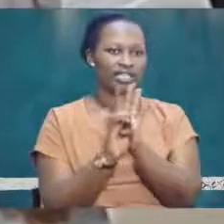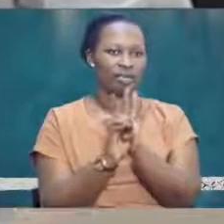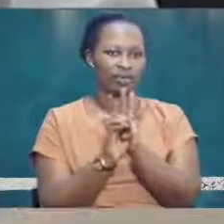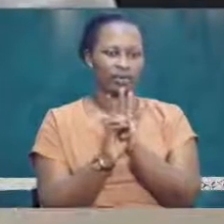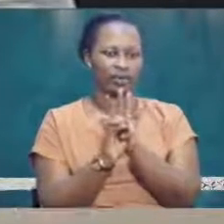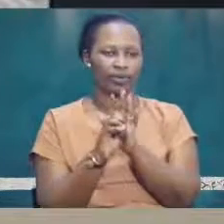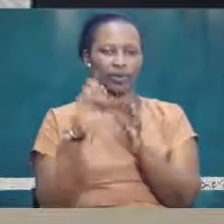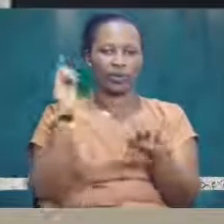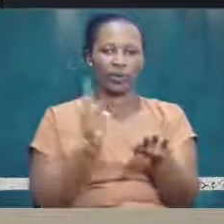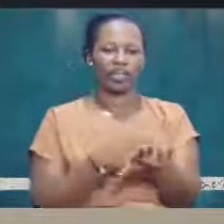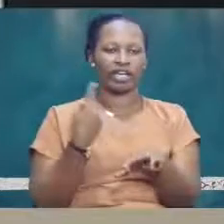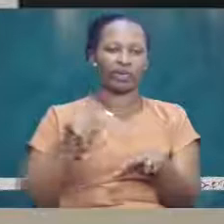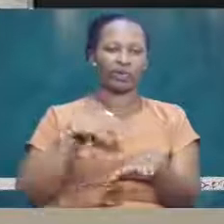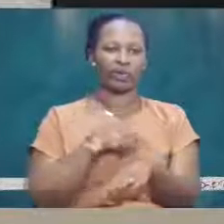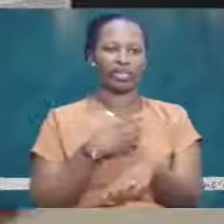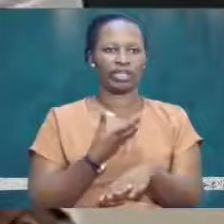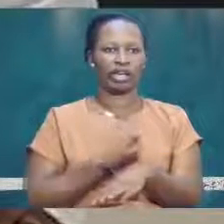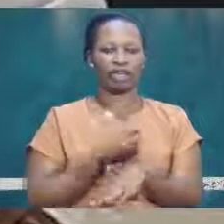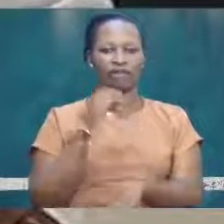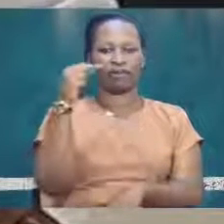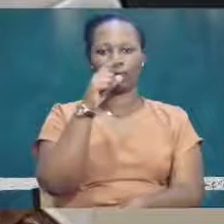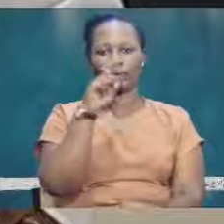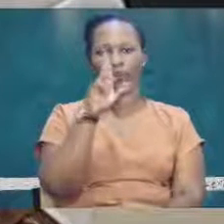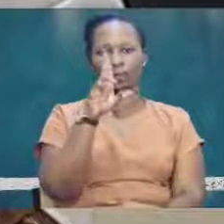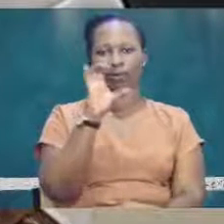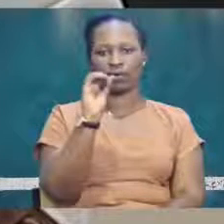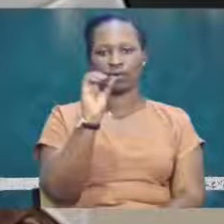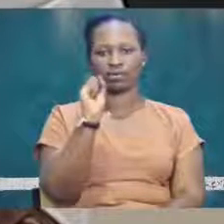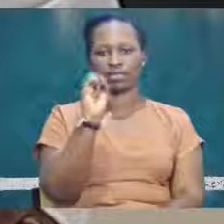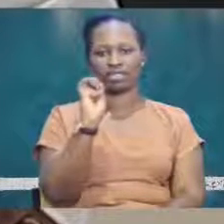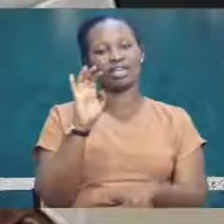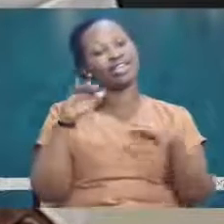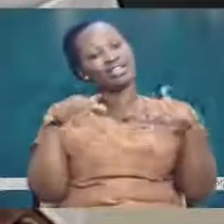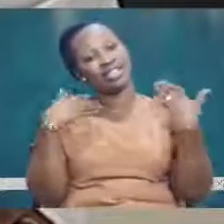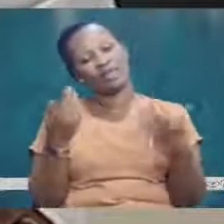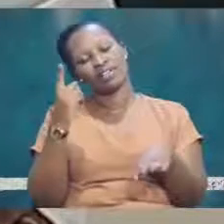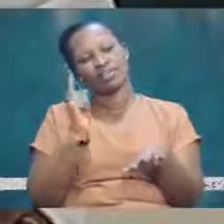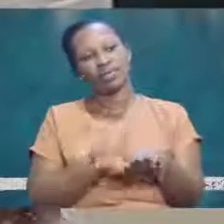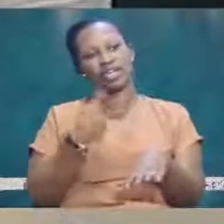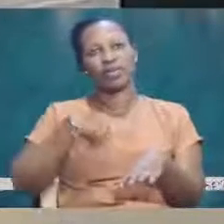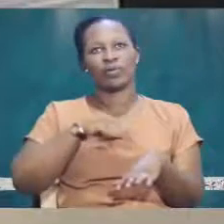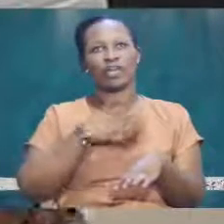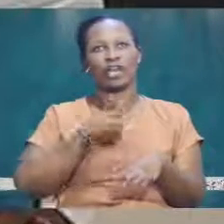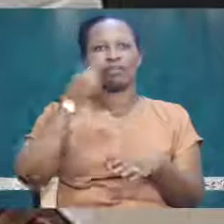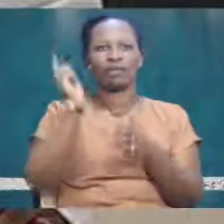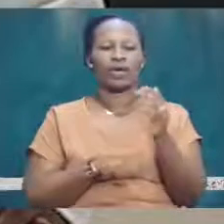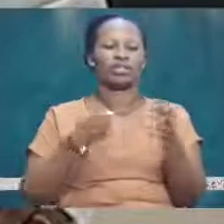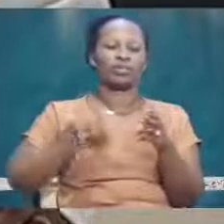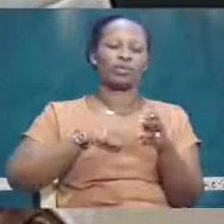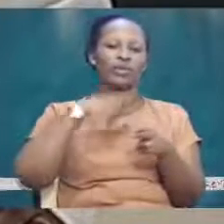Example, when we have glucose, or when we have what we call